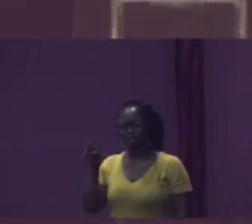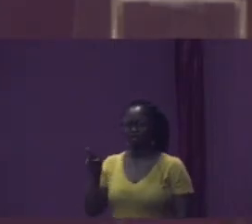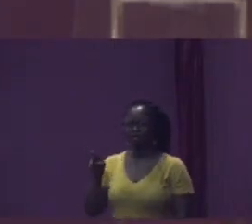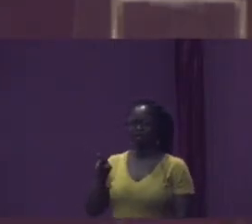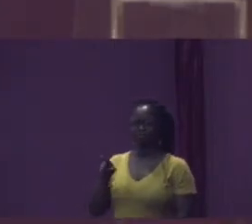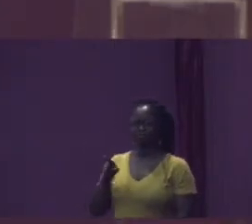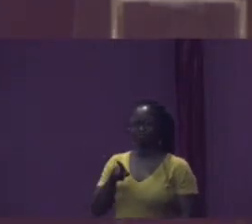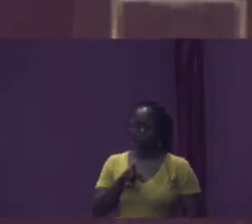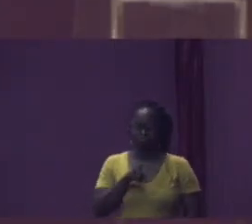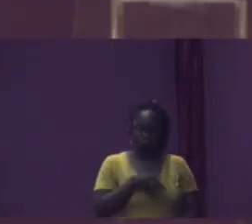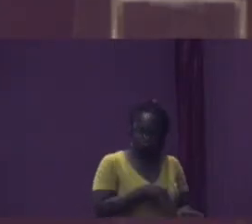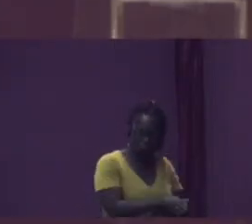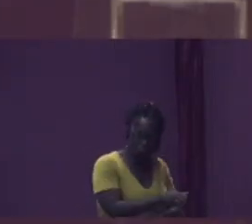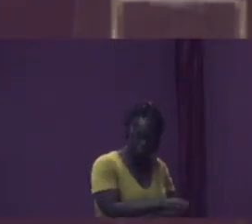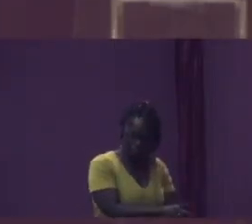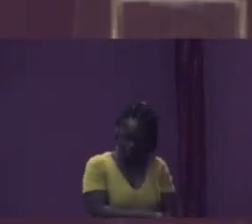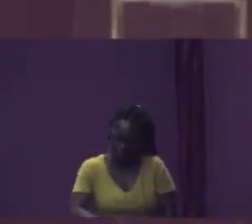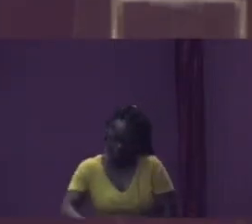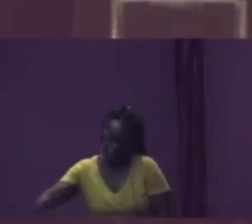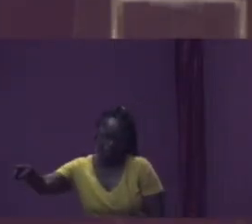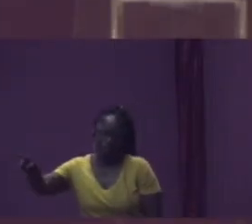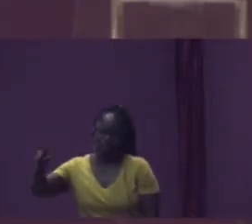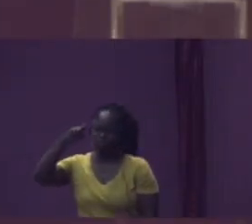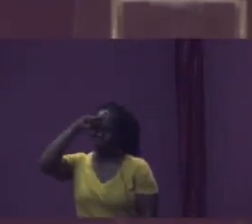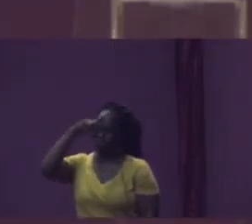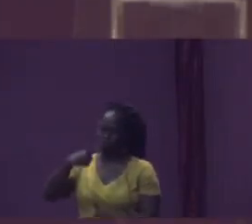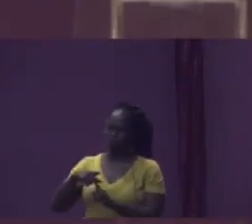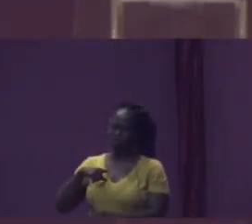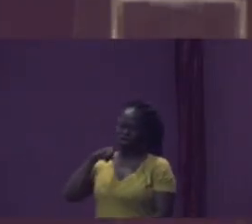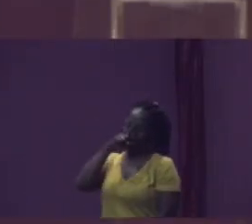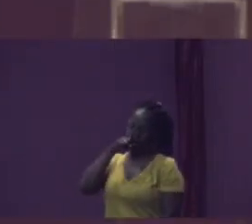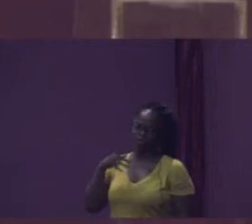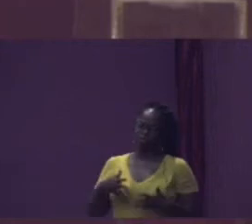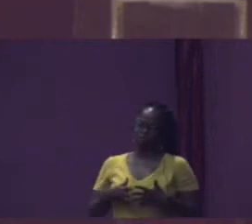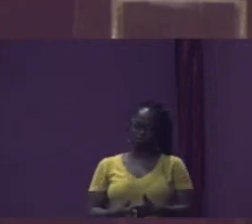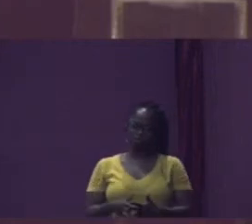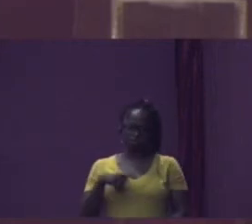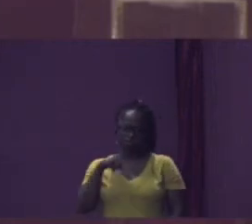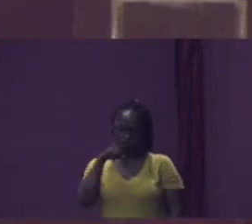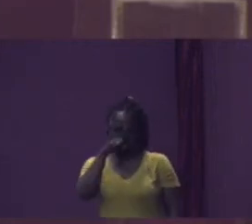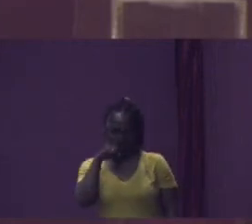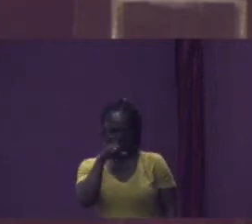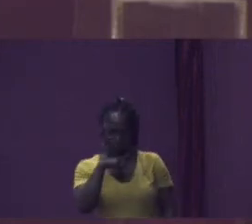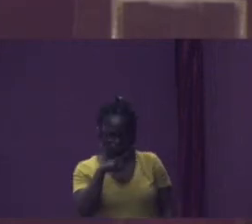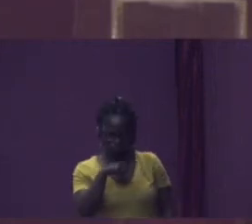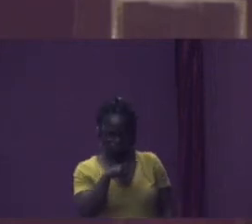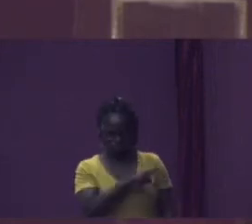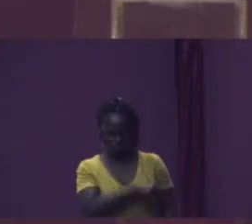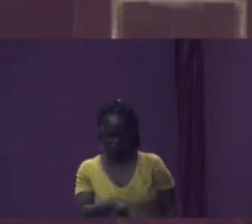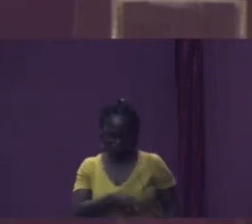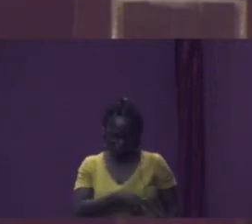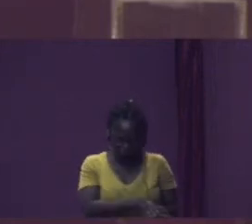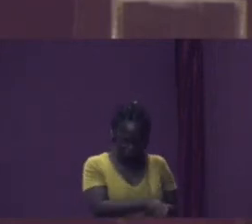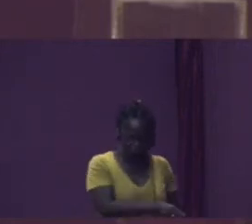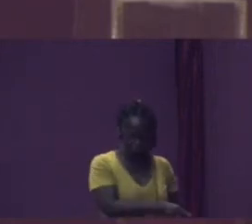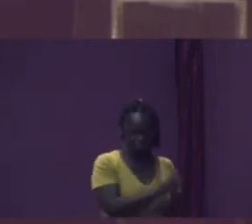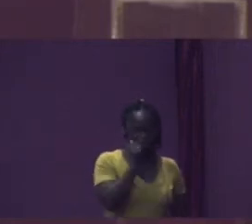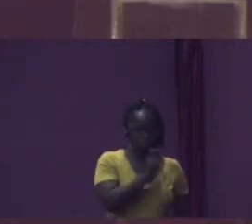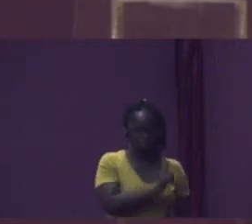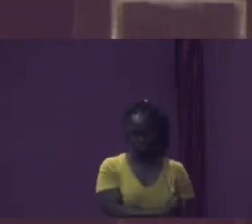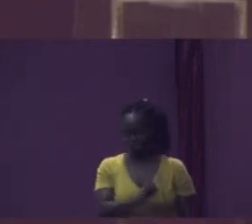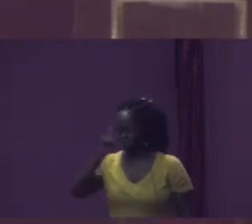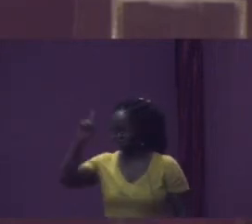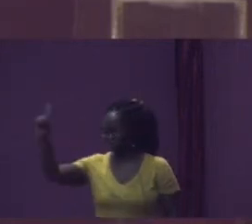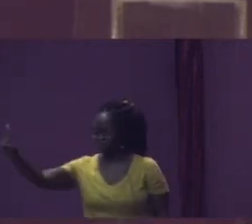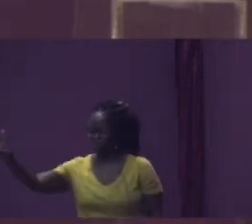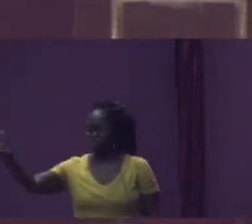weeks. Over a month, actually, she was there just in case she went into labor. She was far from her 4 children, and even